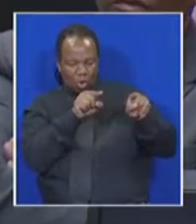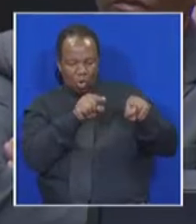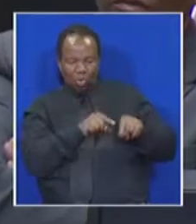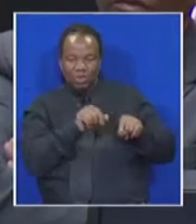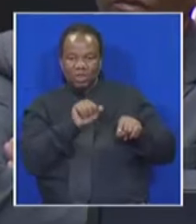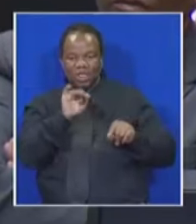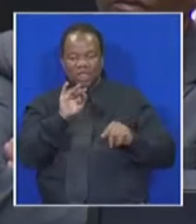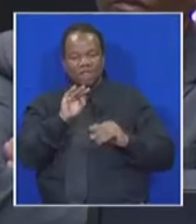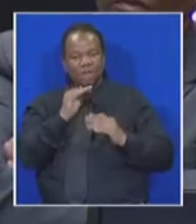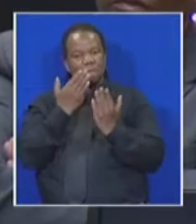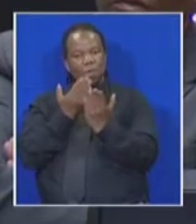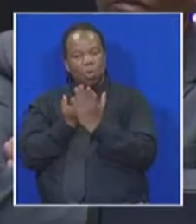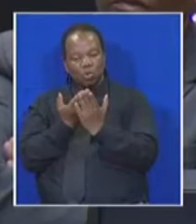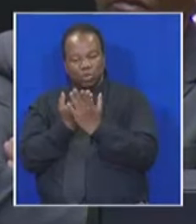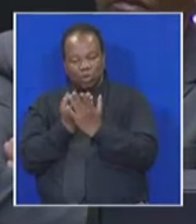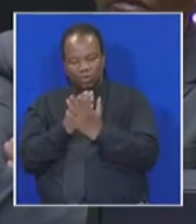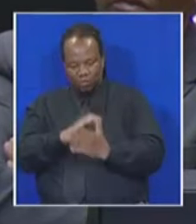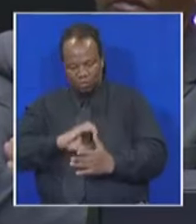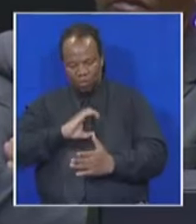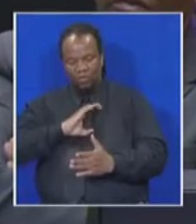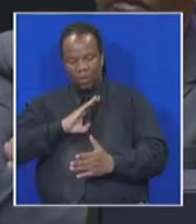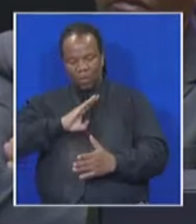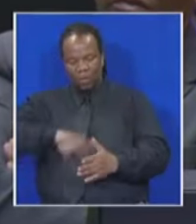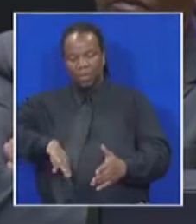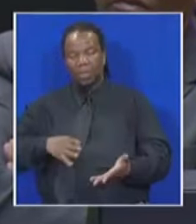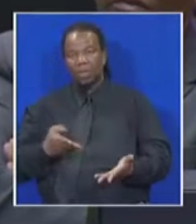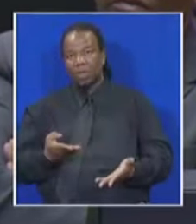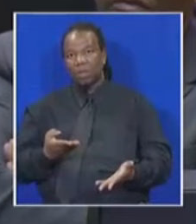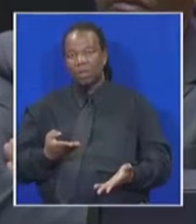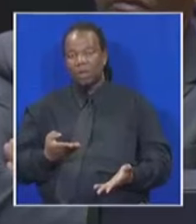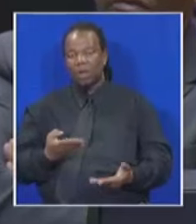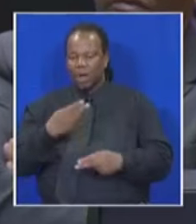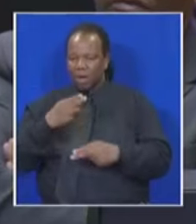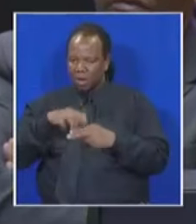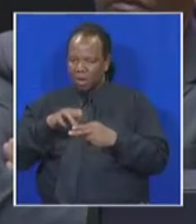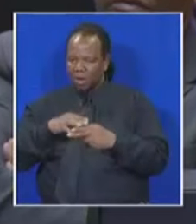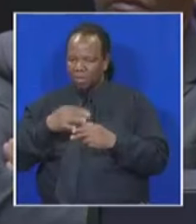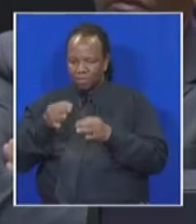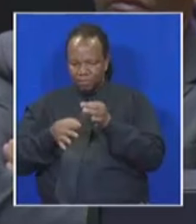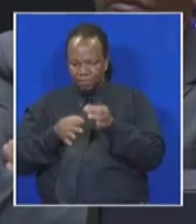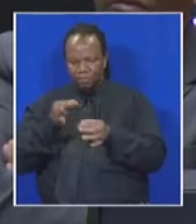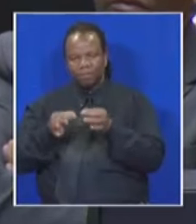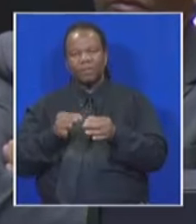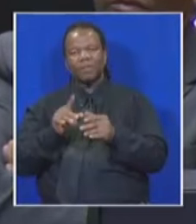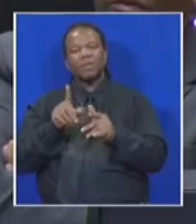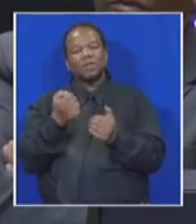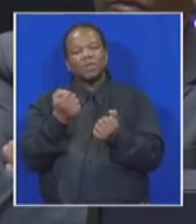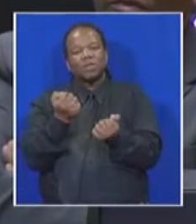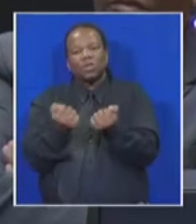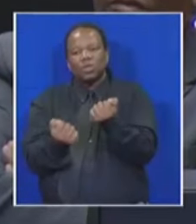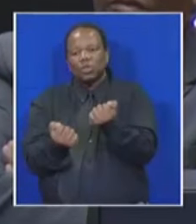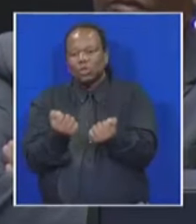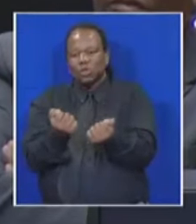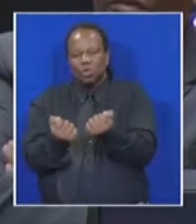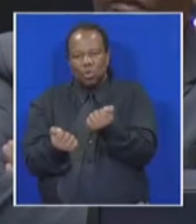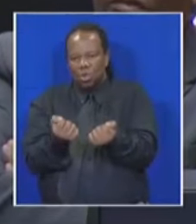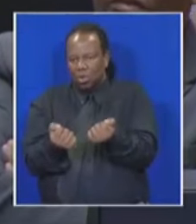of no confidence in the President. It further goes on to say, the court is not